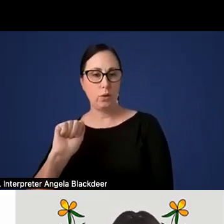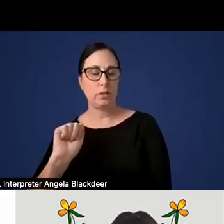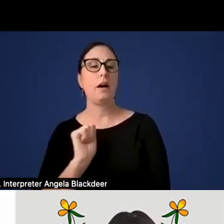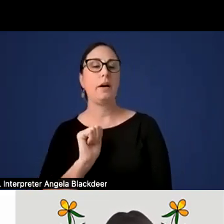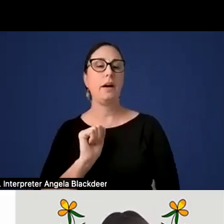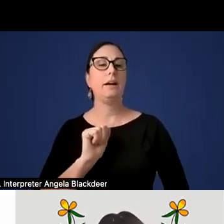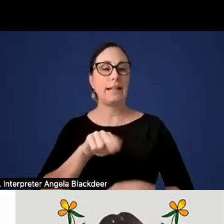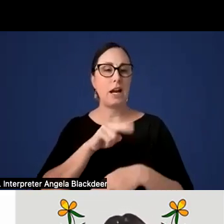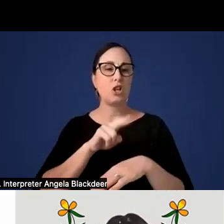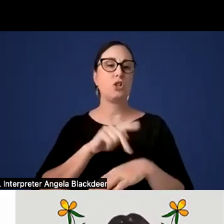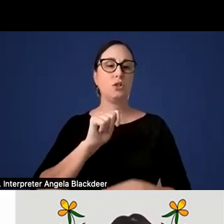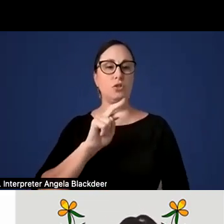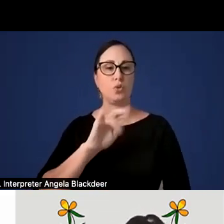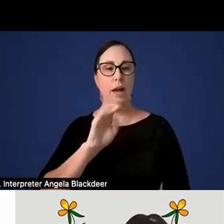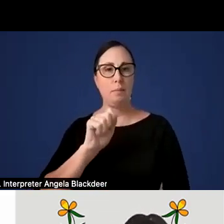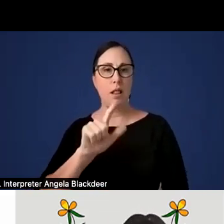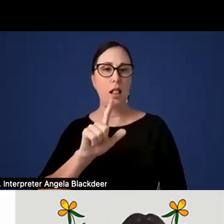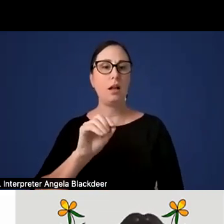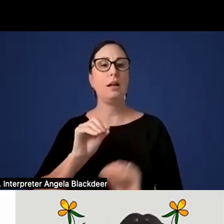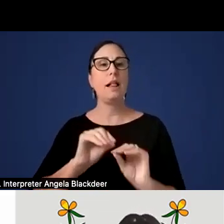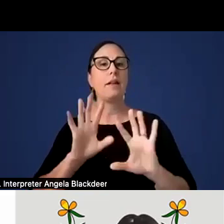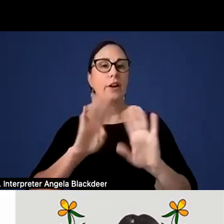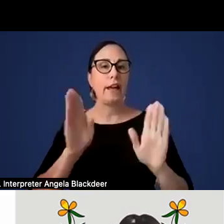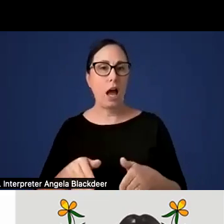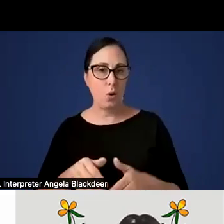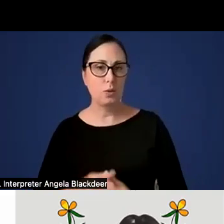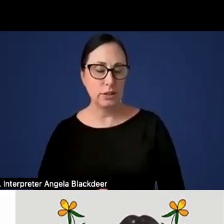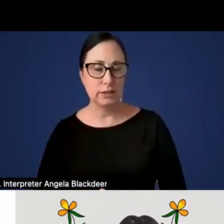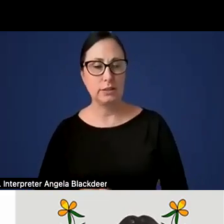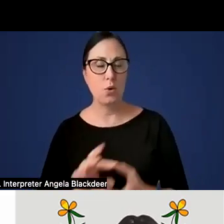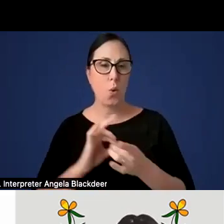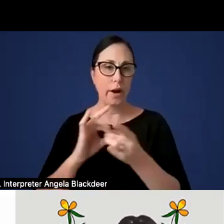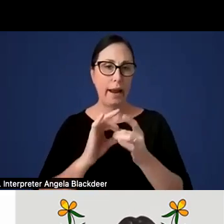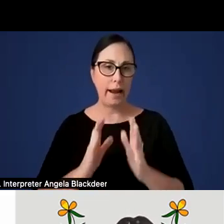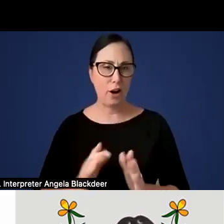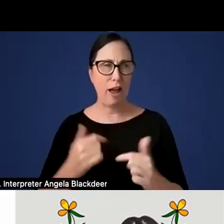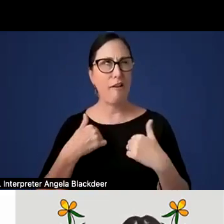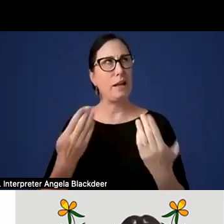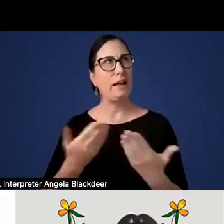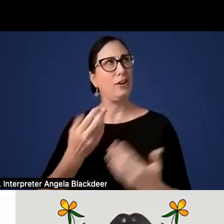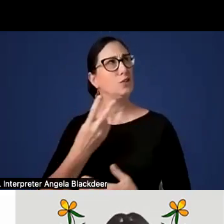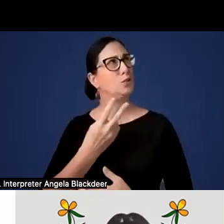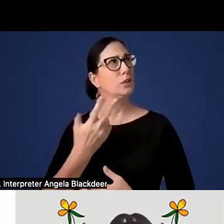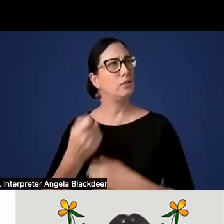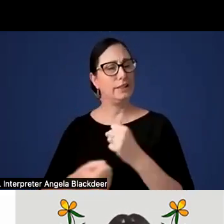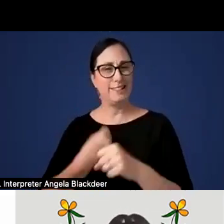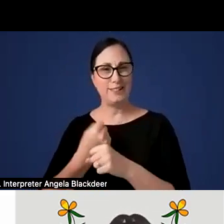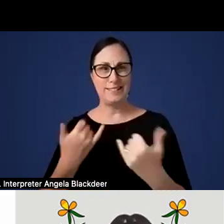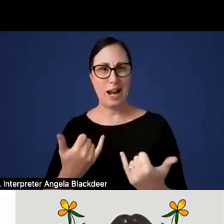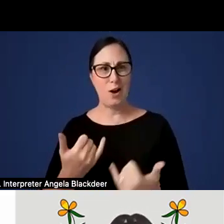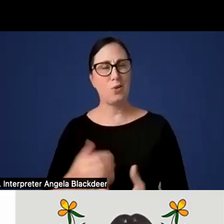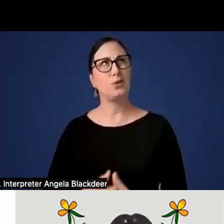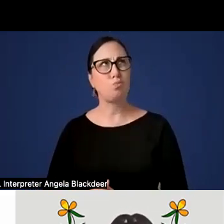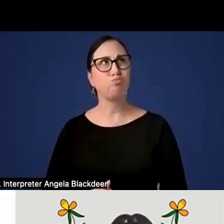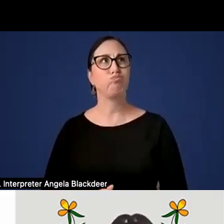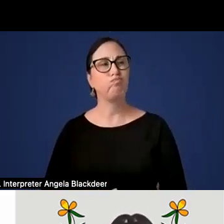Clearinghouse Coordinator here at MISAC. I've been here almost like 3 years, 2 years now. Definitely not an OG, but